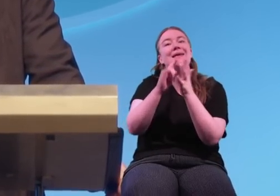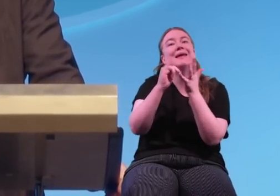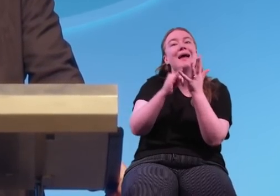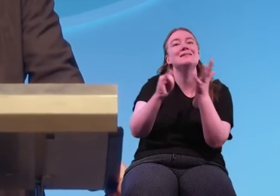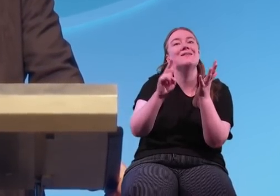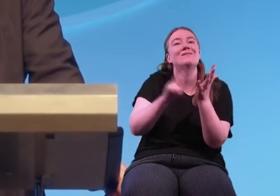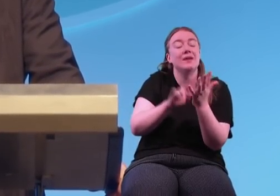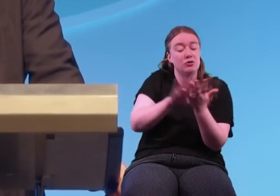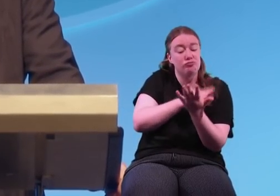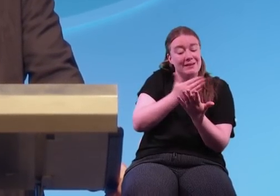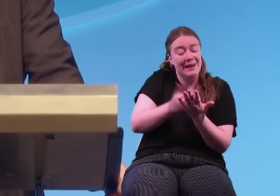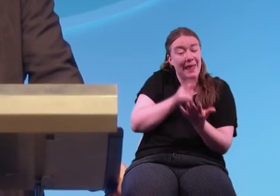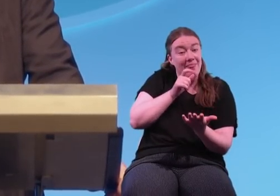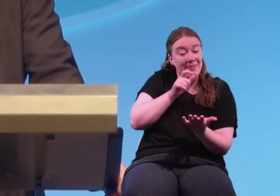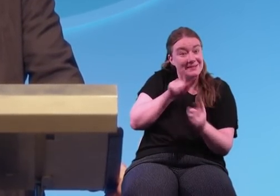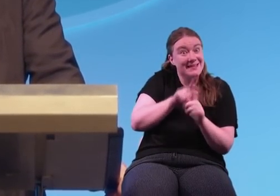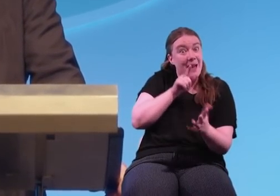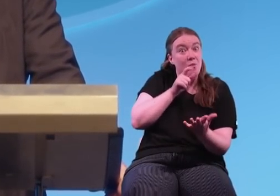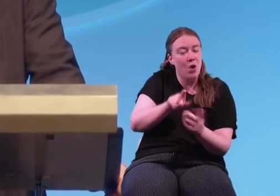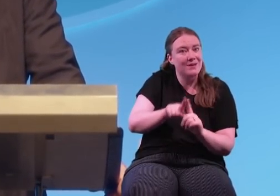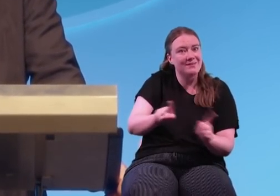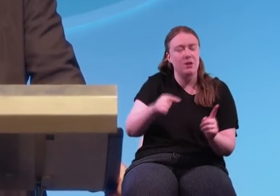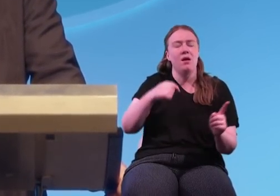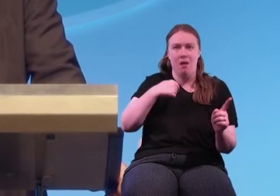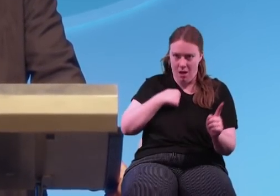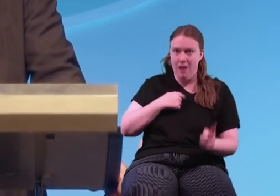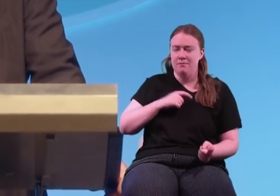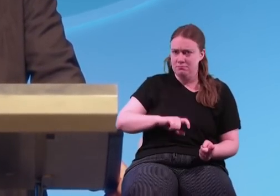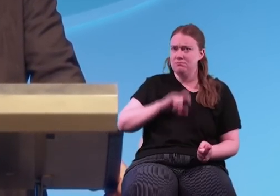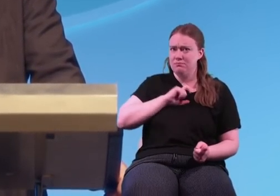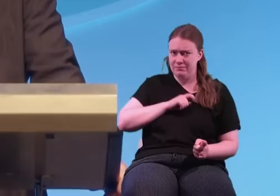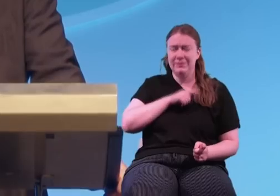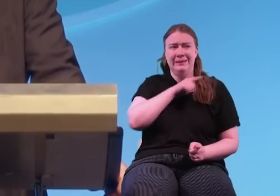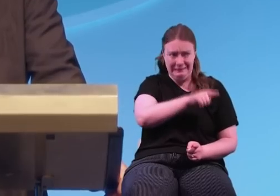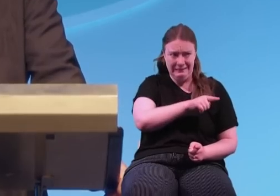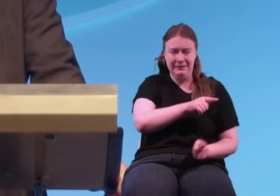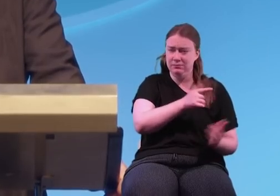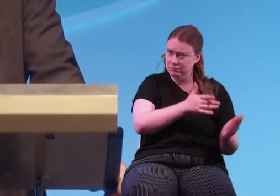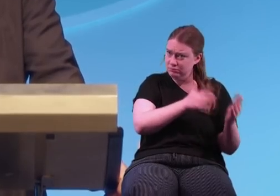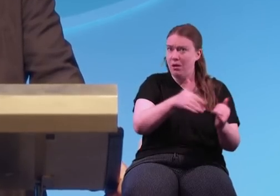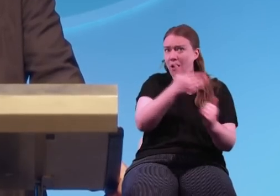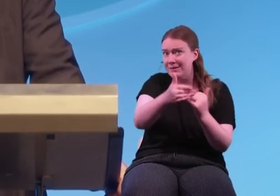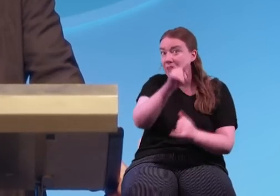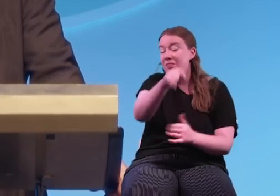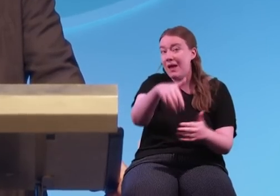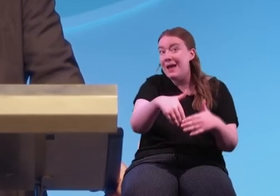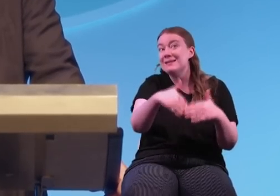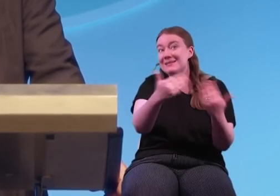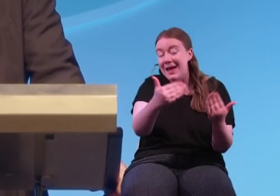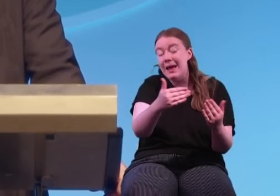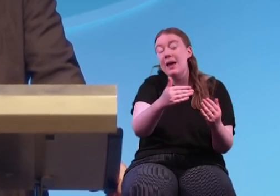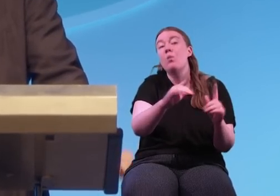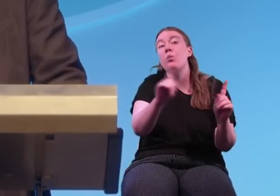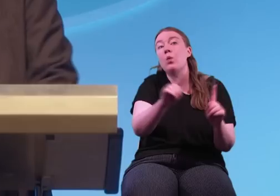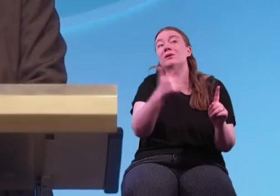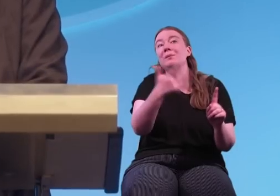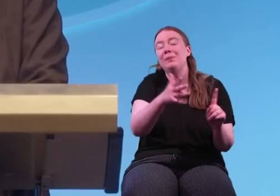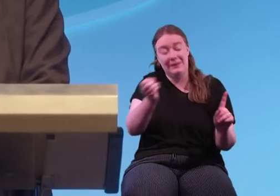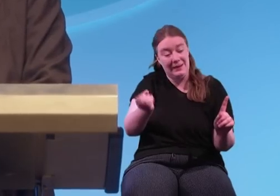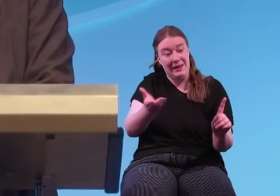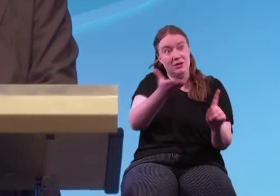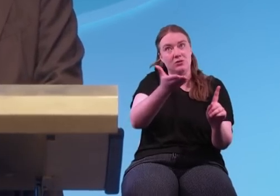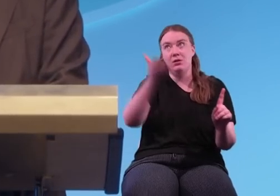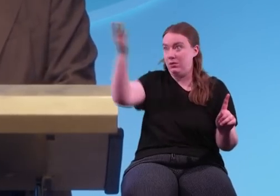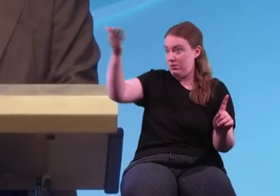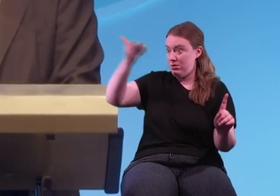will notice, I'm not ashamed, for I know whom I've believed, and I'm convinced that he will to guard until that day that which has been entrusted to